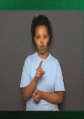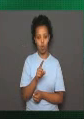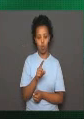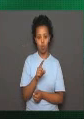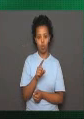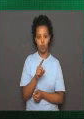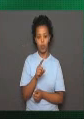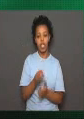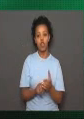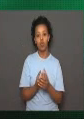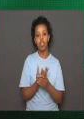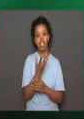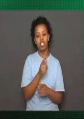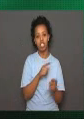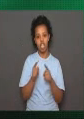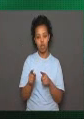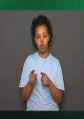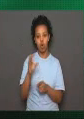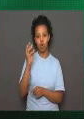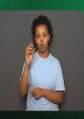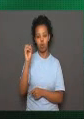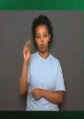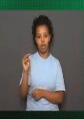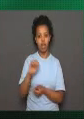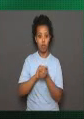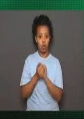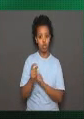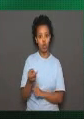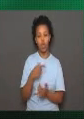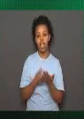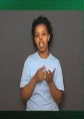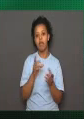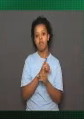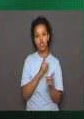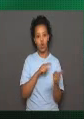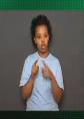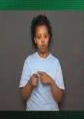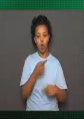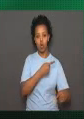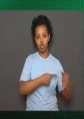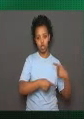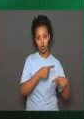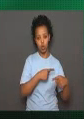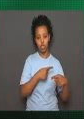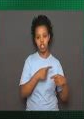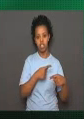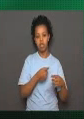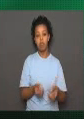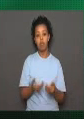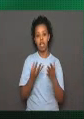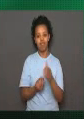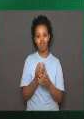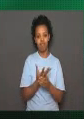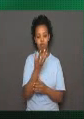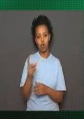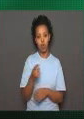Duplication is a chromosomal mutation that occurs when genes are duplicated and